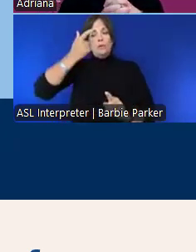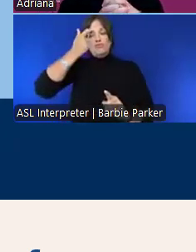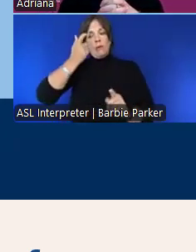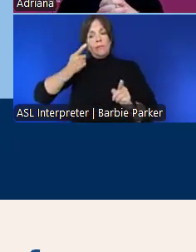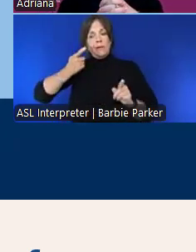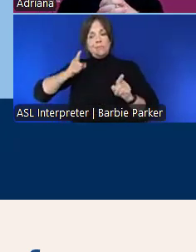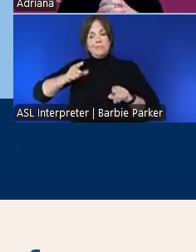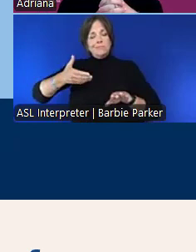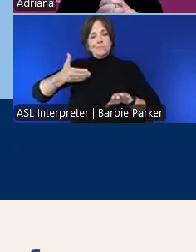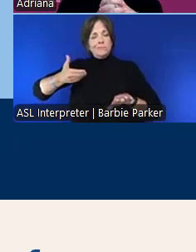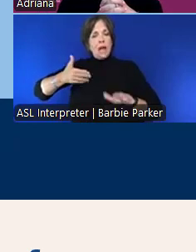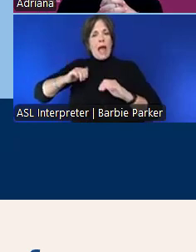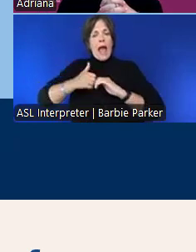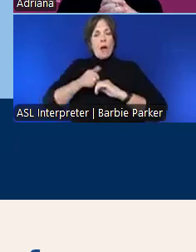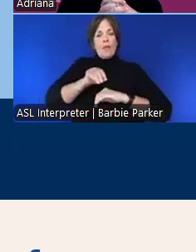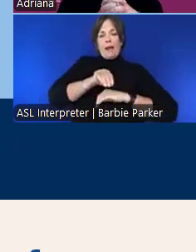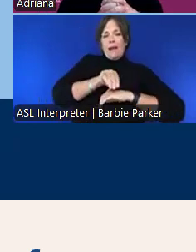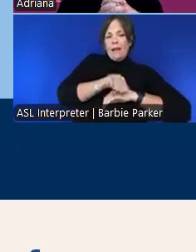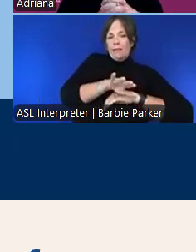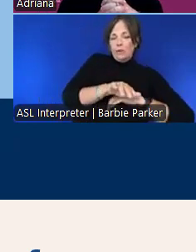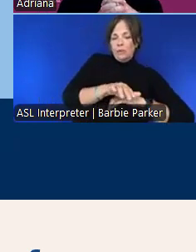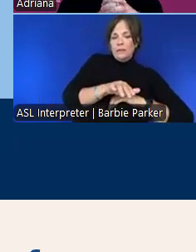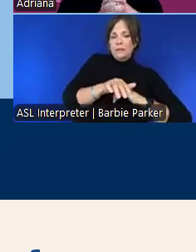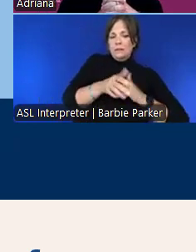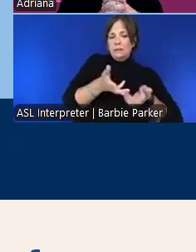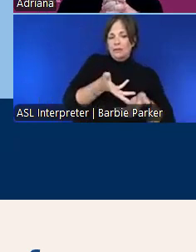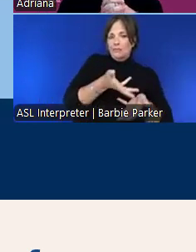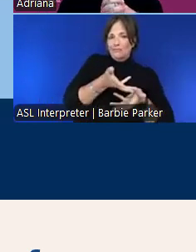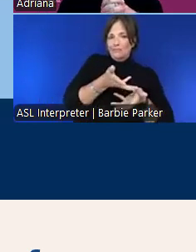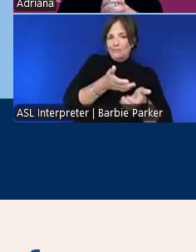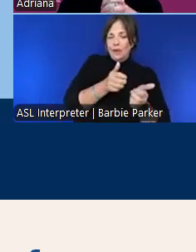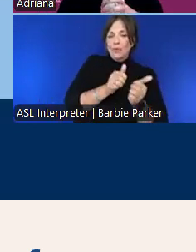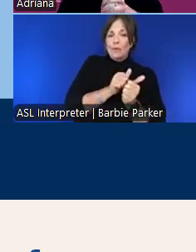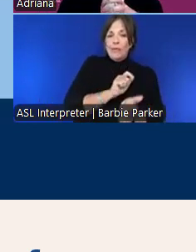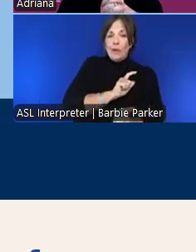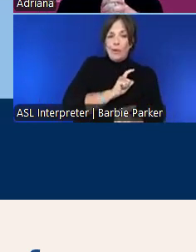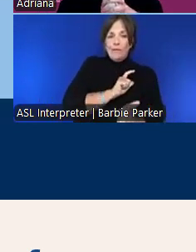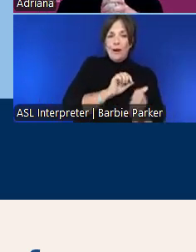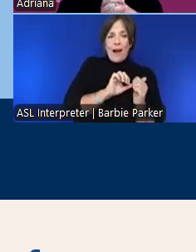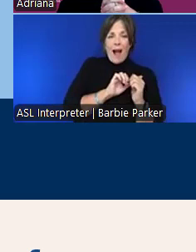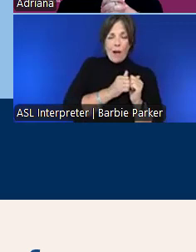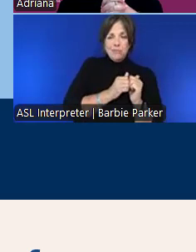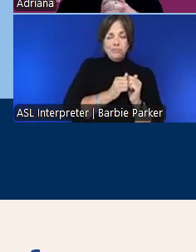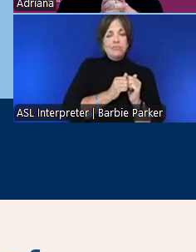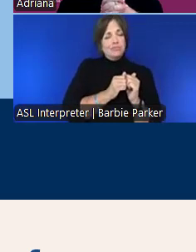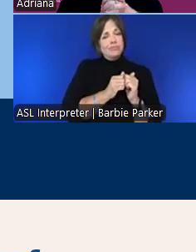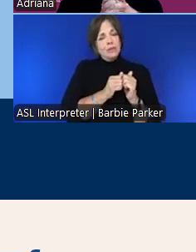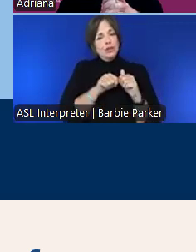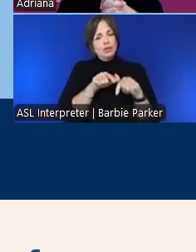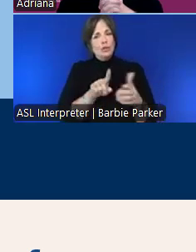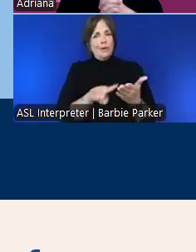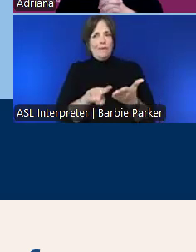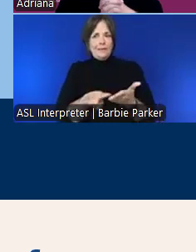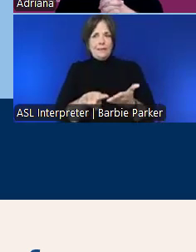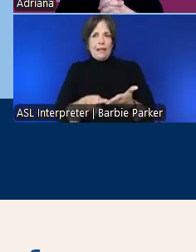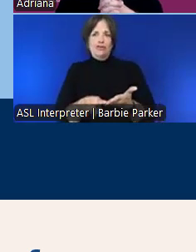law enforcement during interviews or during the course of an investigation. So what is